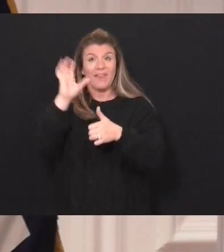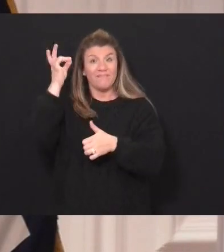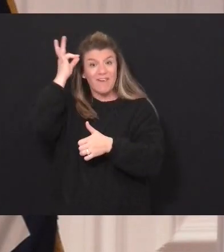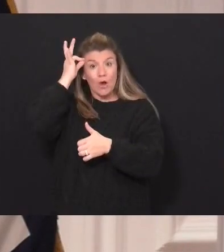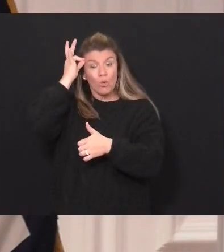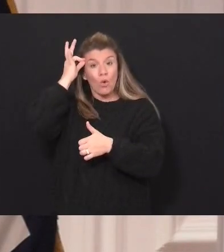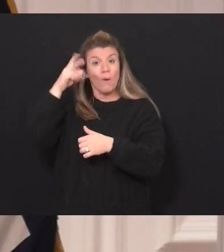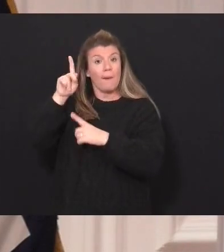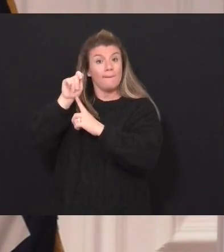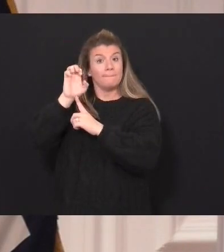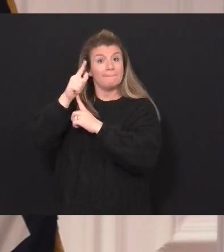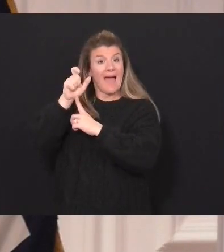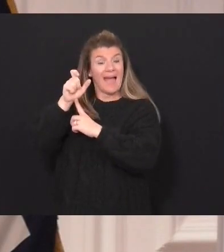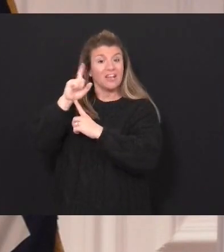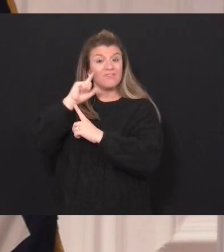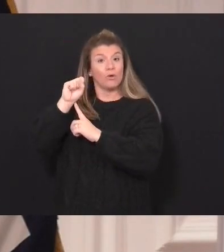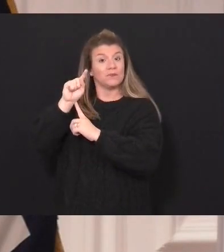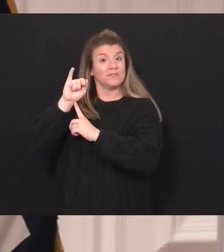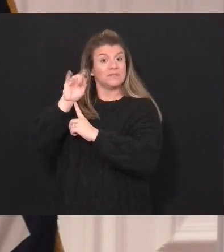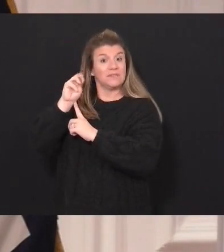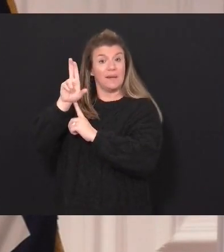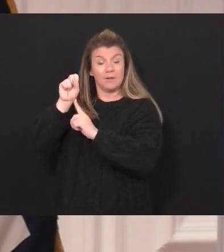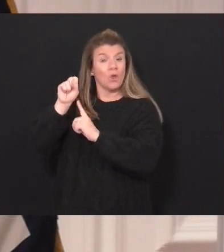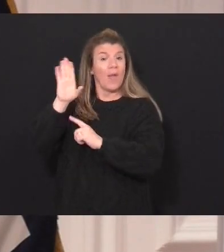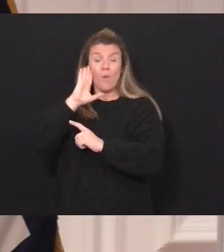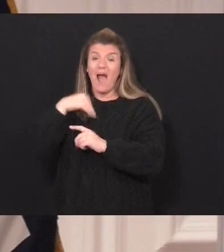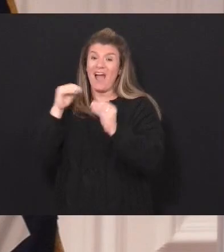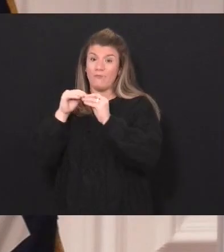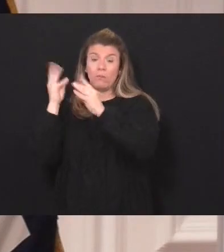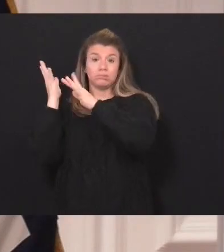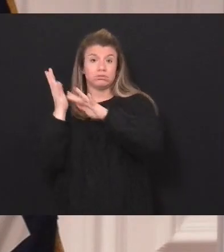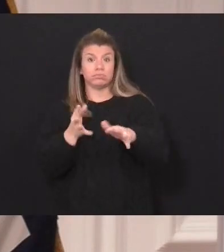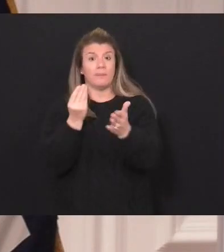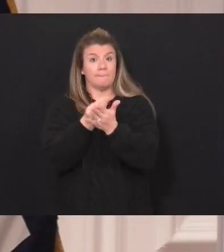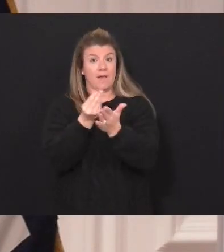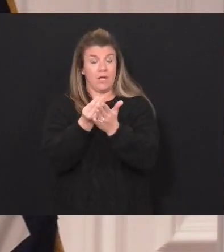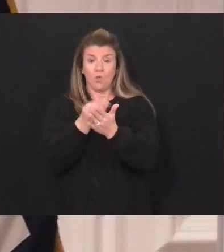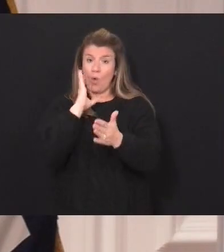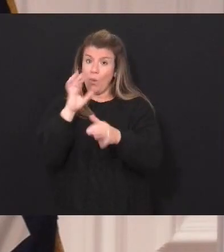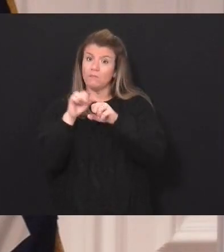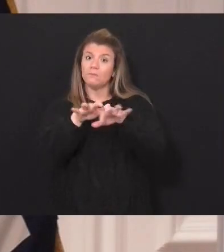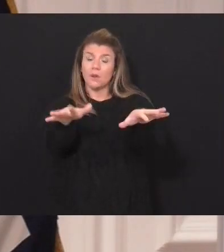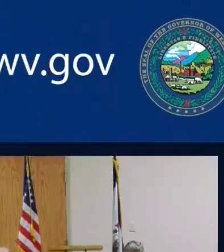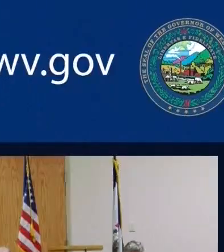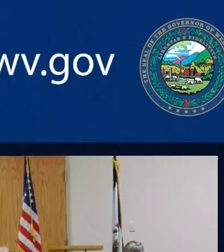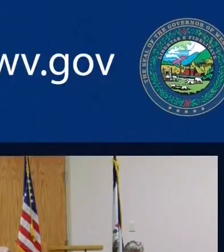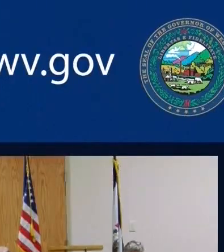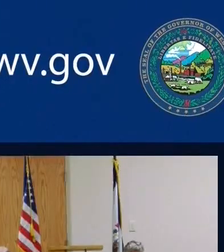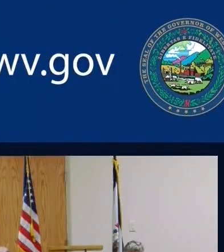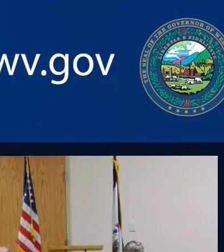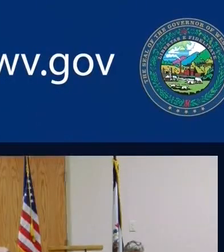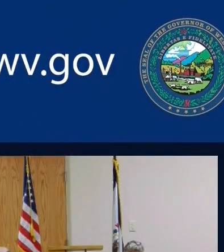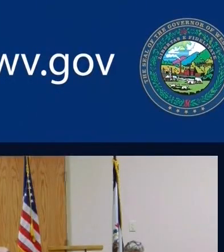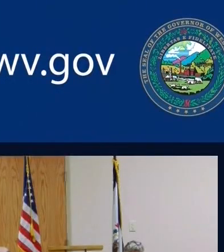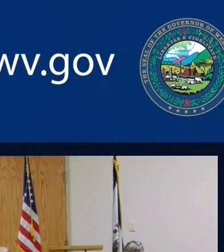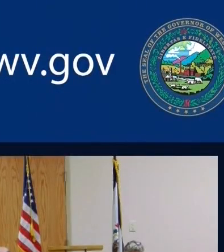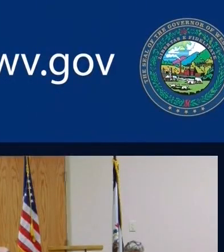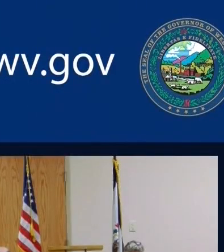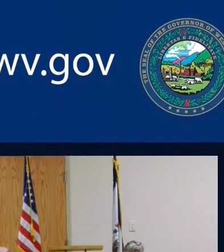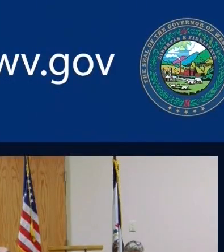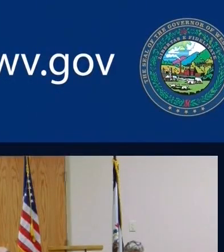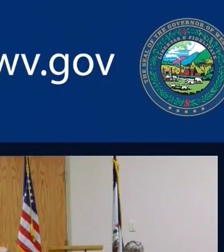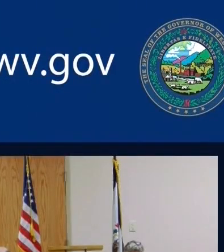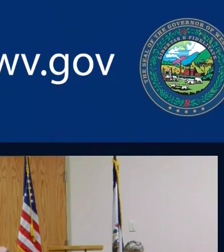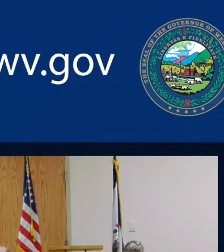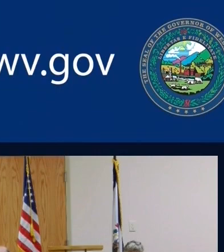package and everything, and because there'll be dollars flowing to them in that way just as well. Okay, thanks, Kenny. We'll go to Stephen